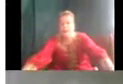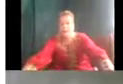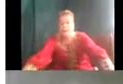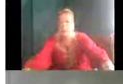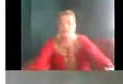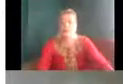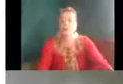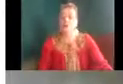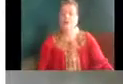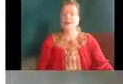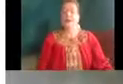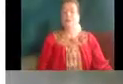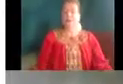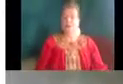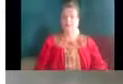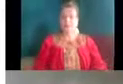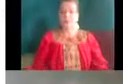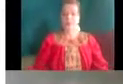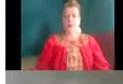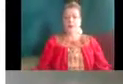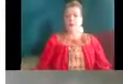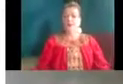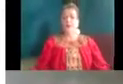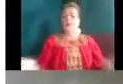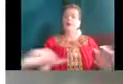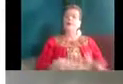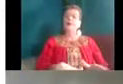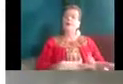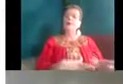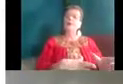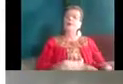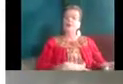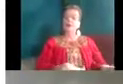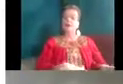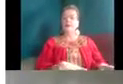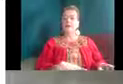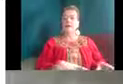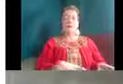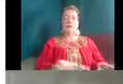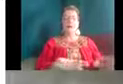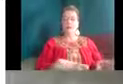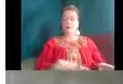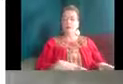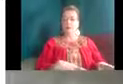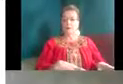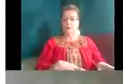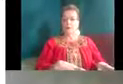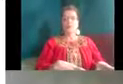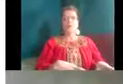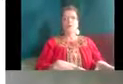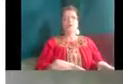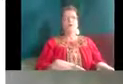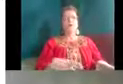that which is one of the most reliable systems on the market but that you're if your caregiver is in another room